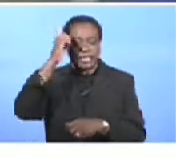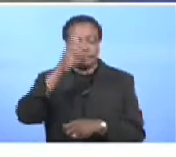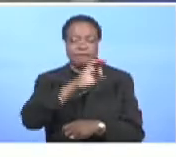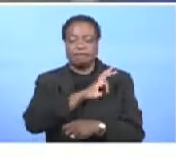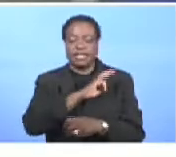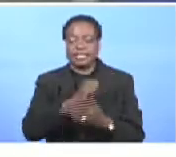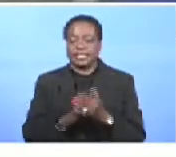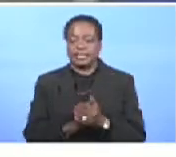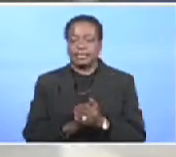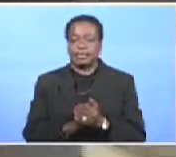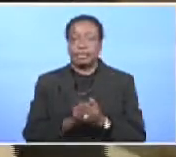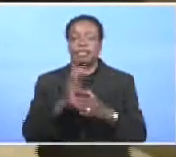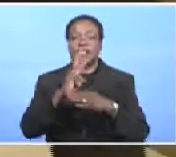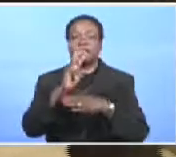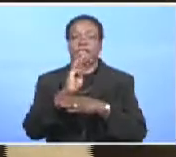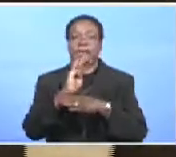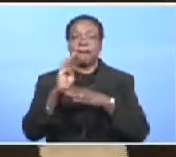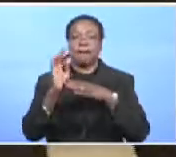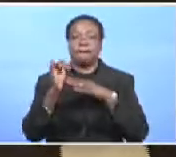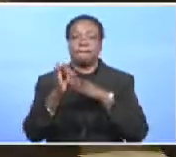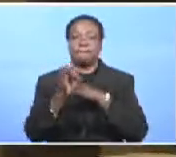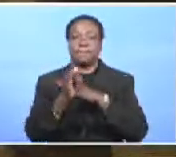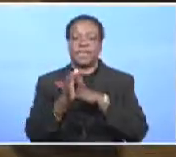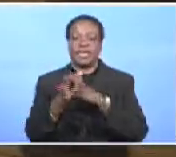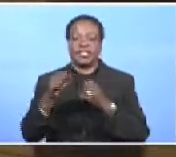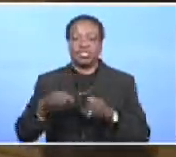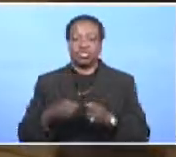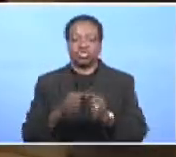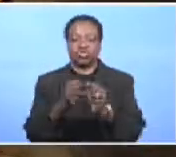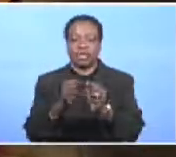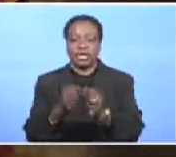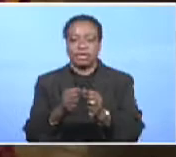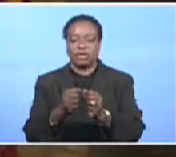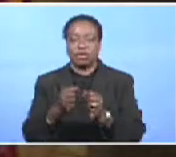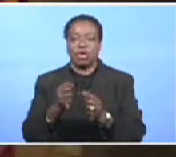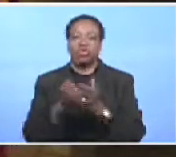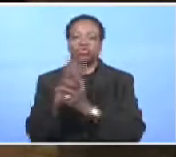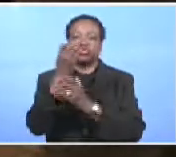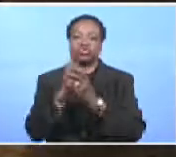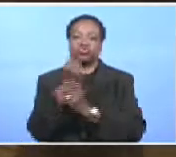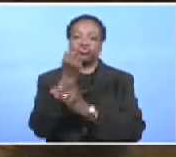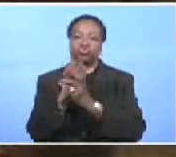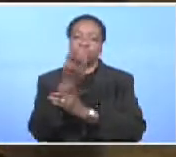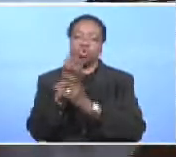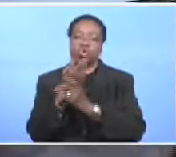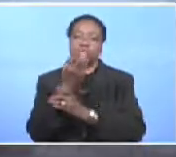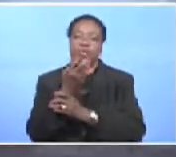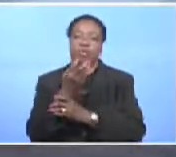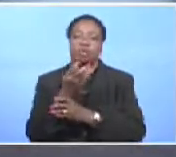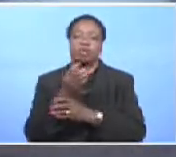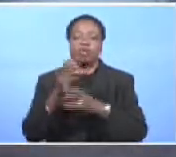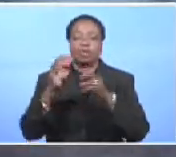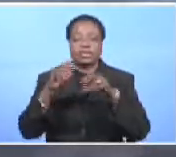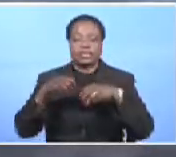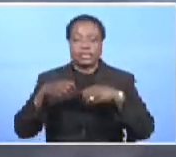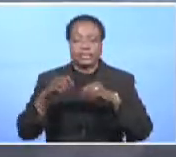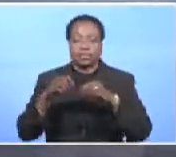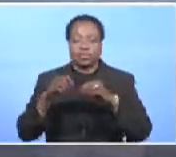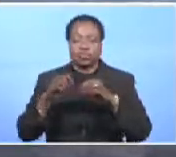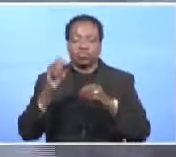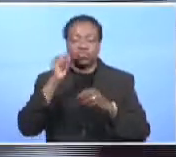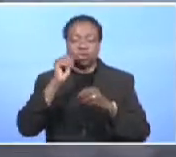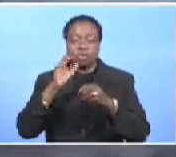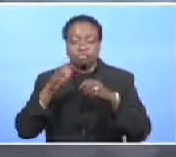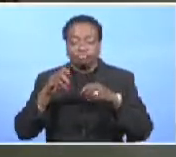Meantime, the Bay Street Straw Market vendors say they're outraged over several outstanding matters they want authorities to address.